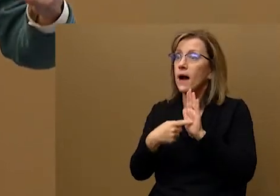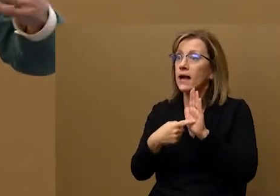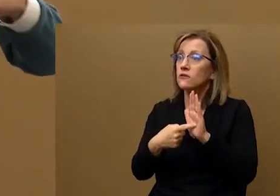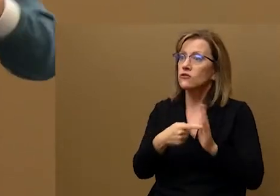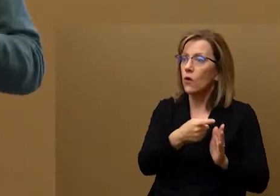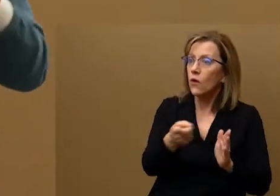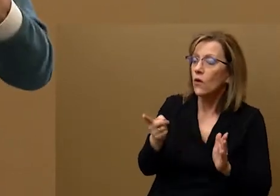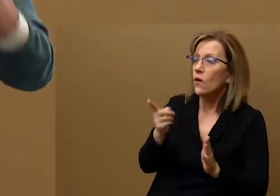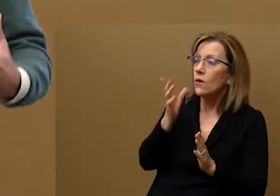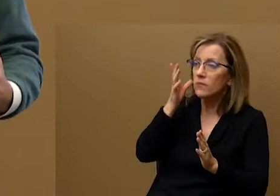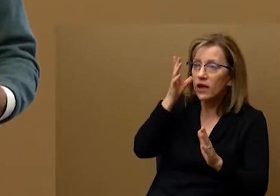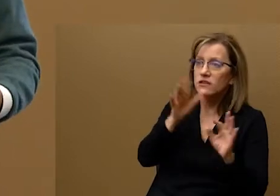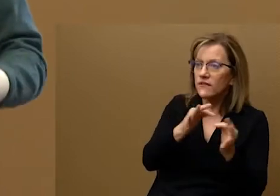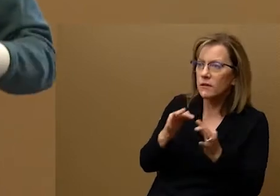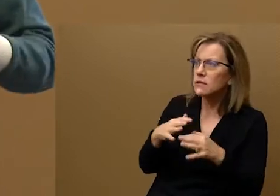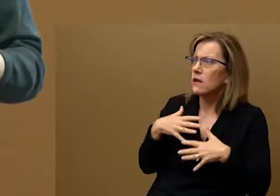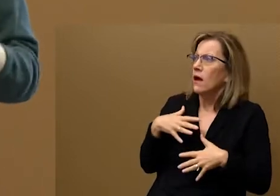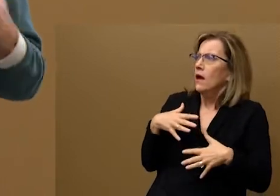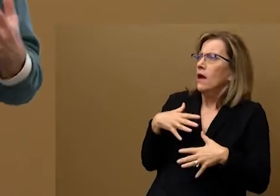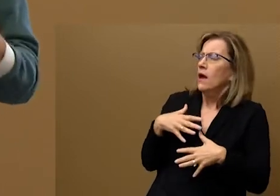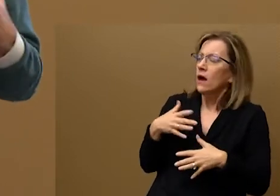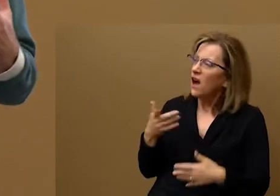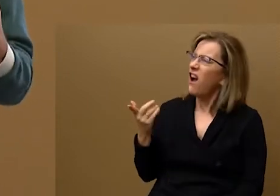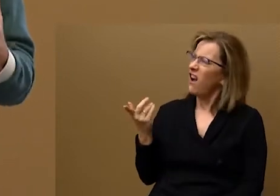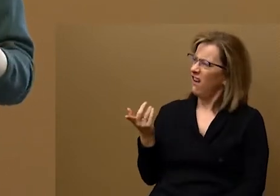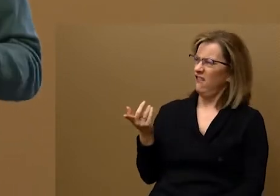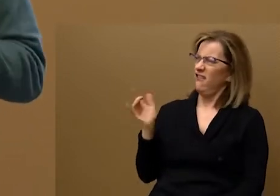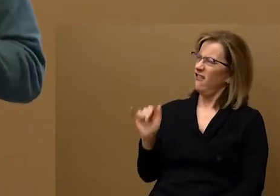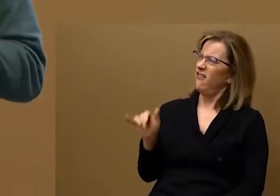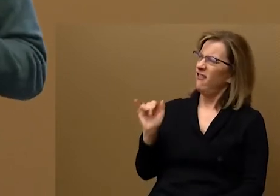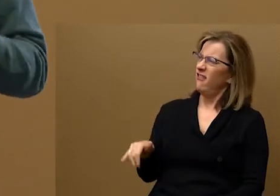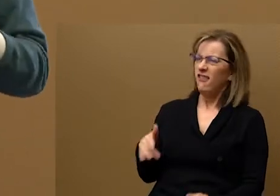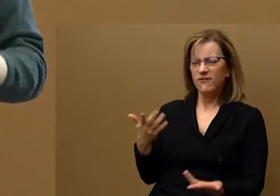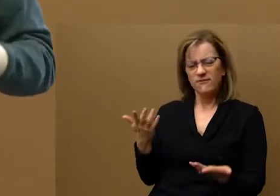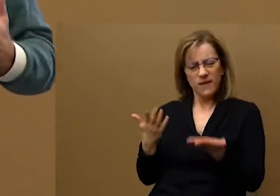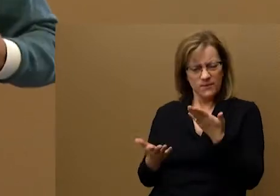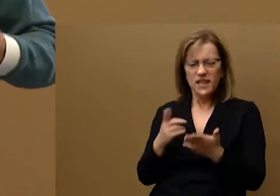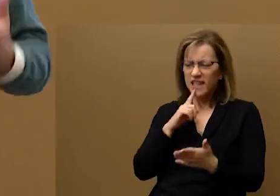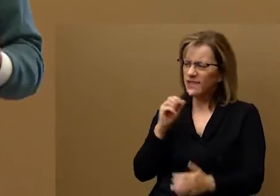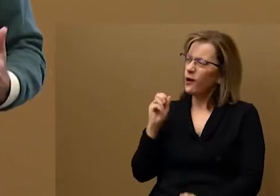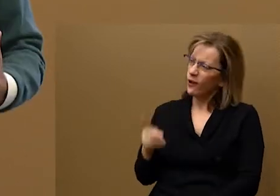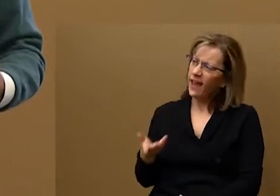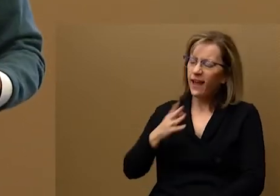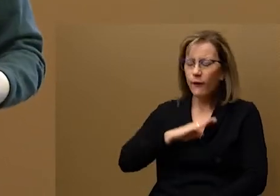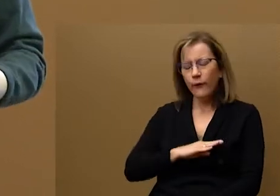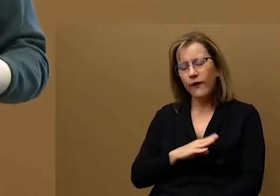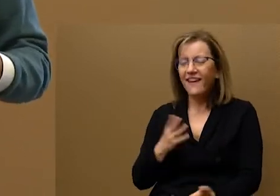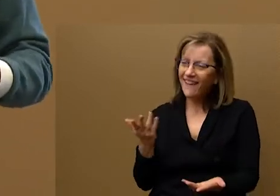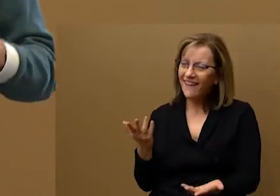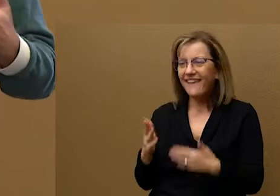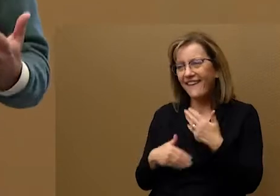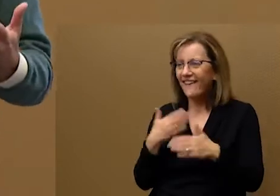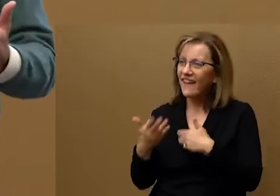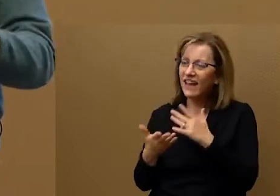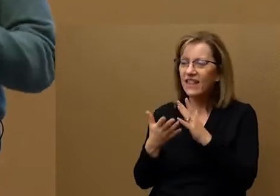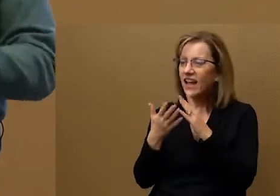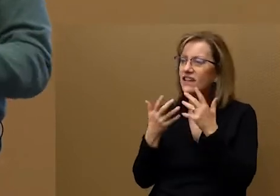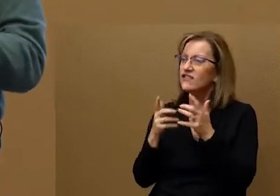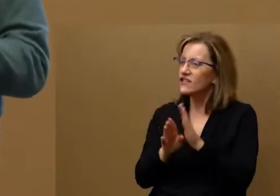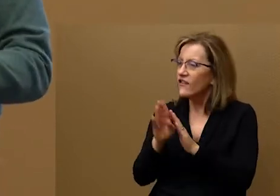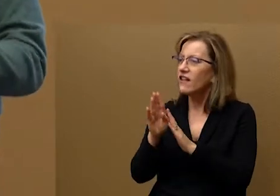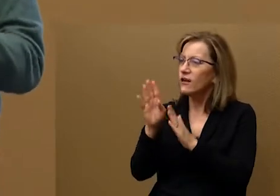role models, so they're less afraid and they're more willing to think about, oh, maybe this is okay. And how